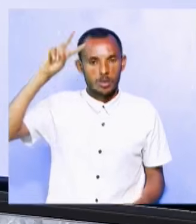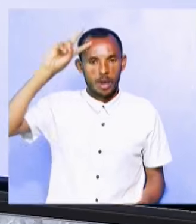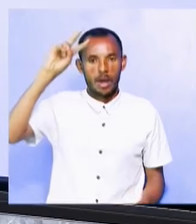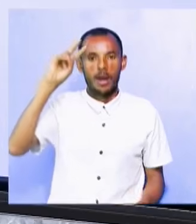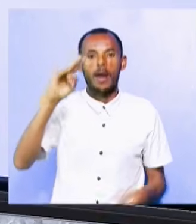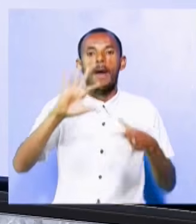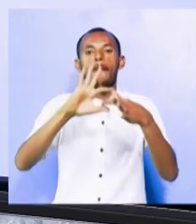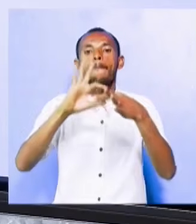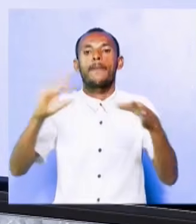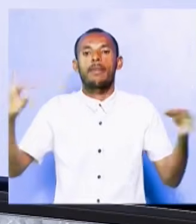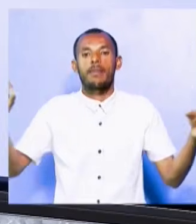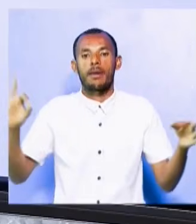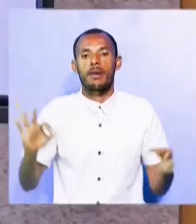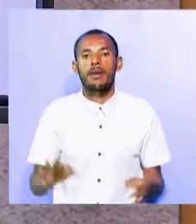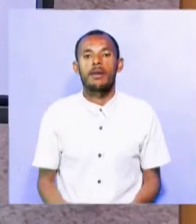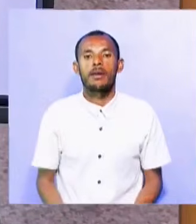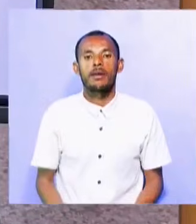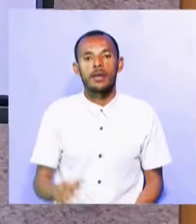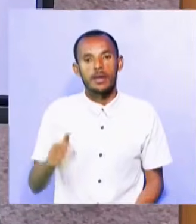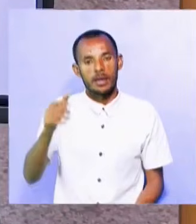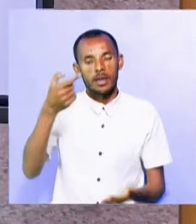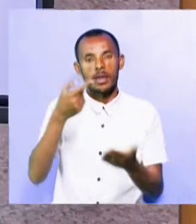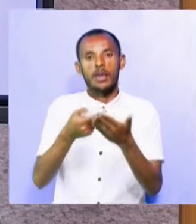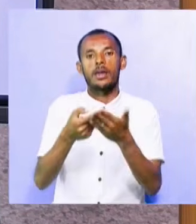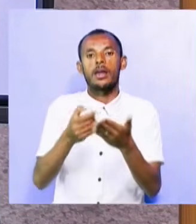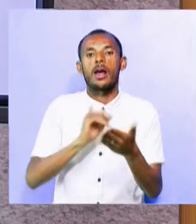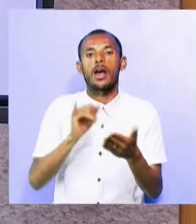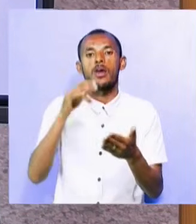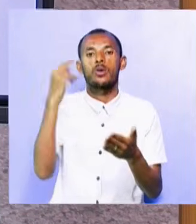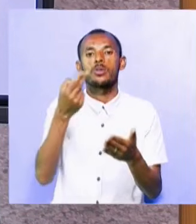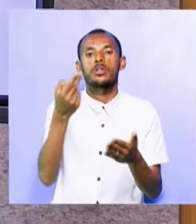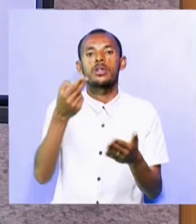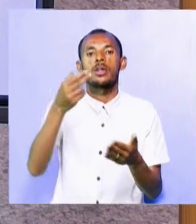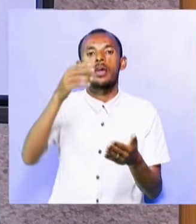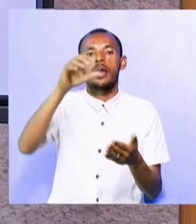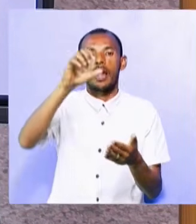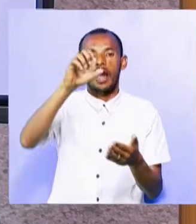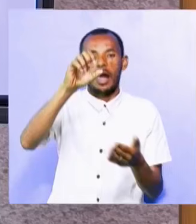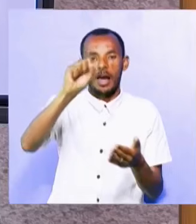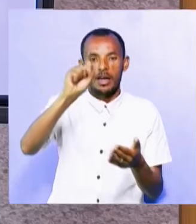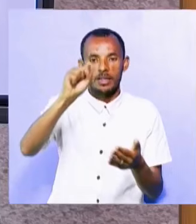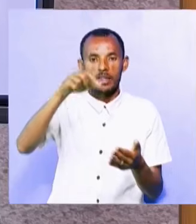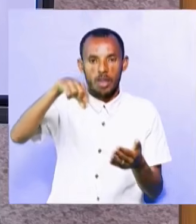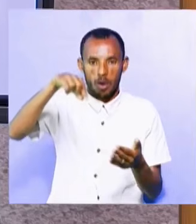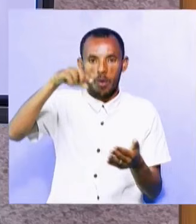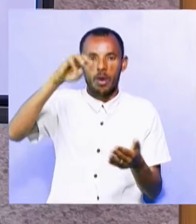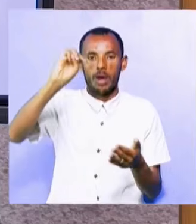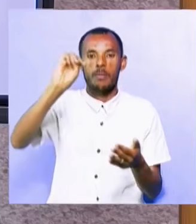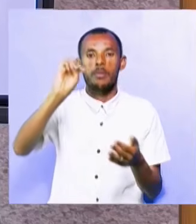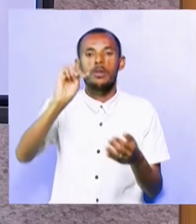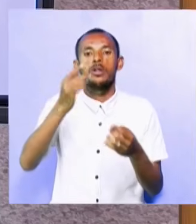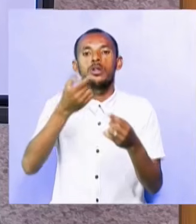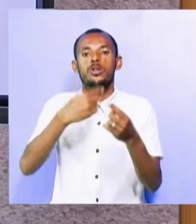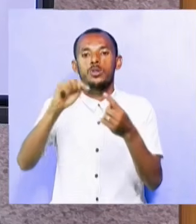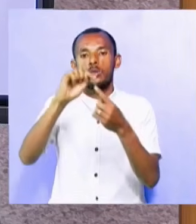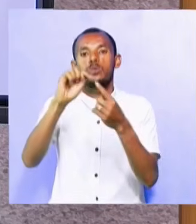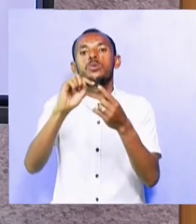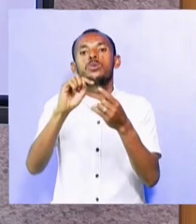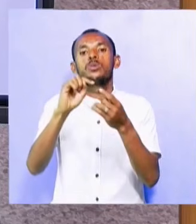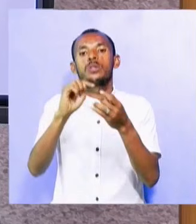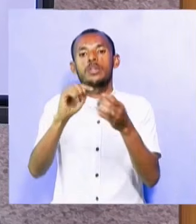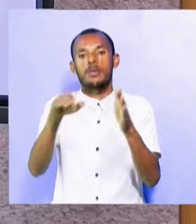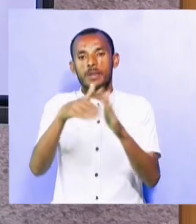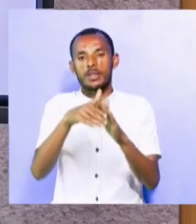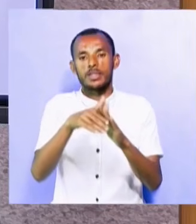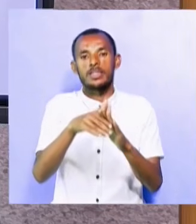Okay, here I used SQM to shortly represent square meter. Okay, you need to